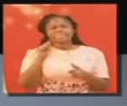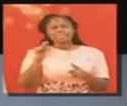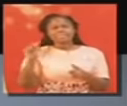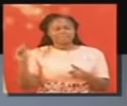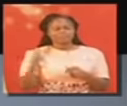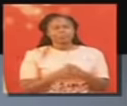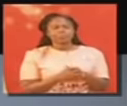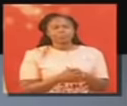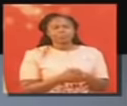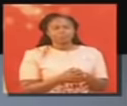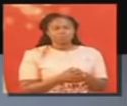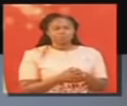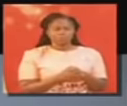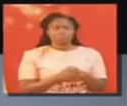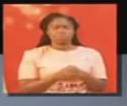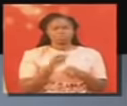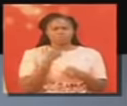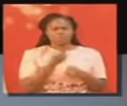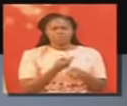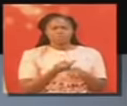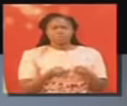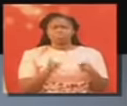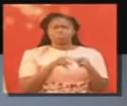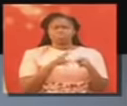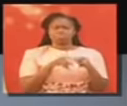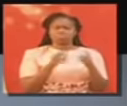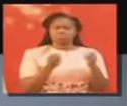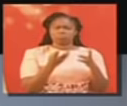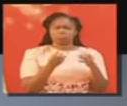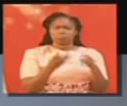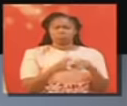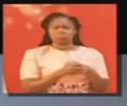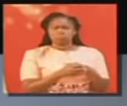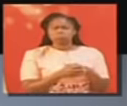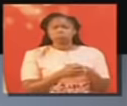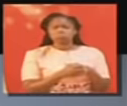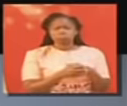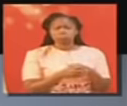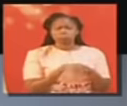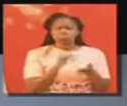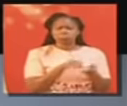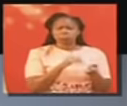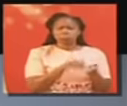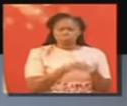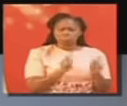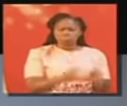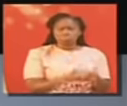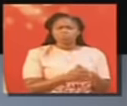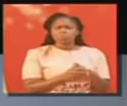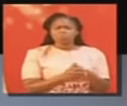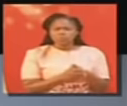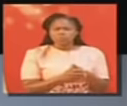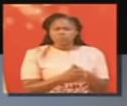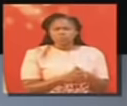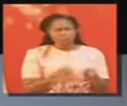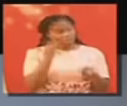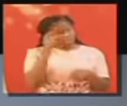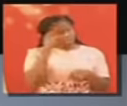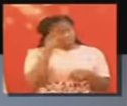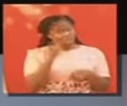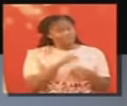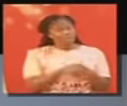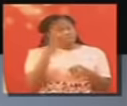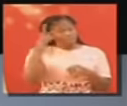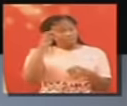quite a significant decrease. Minister, do you foresee the Prime Minister, I know he's supposed to hold a press conference again on